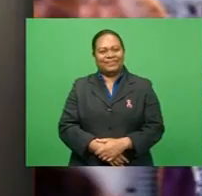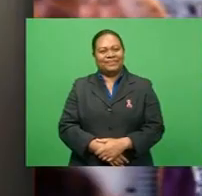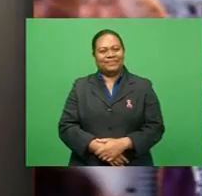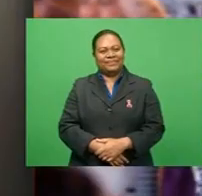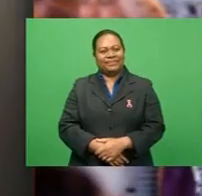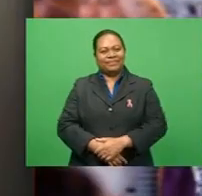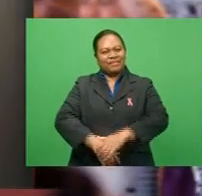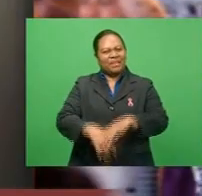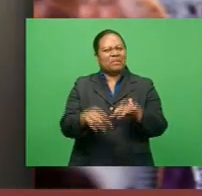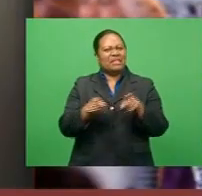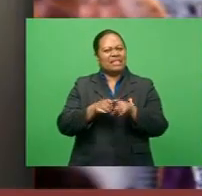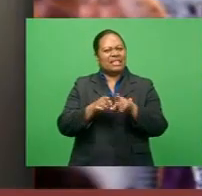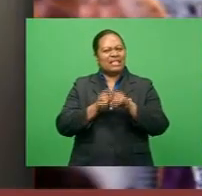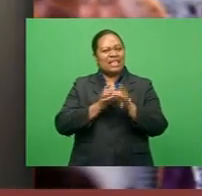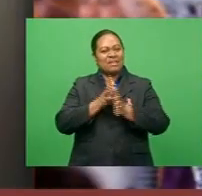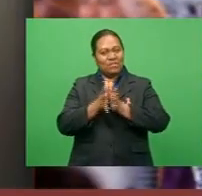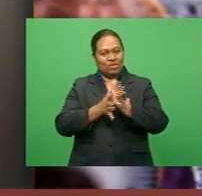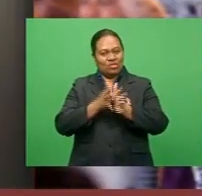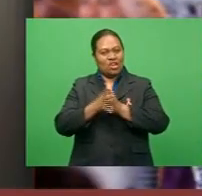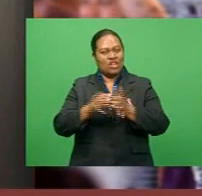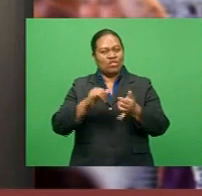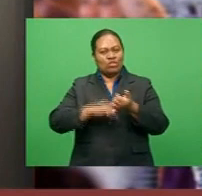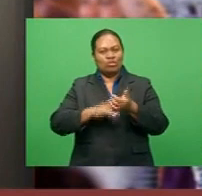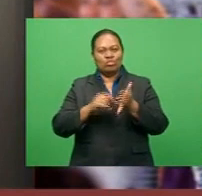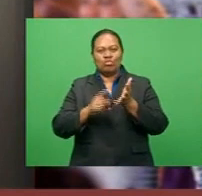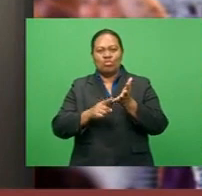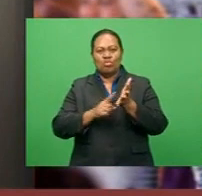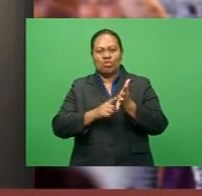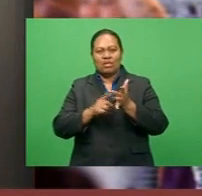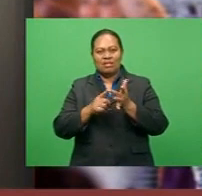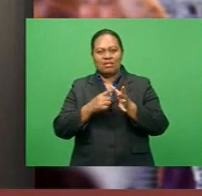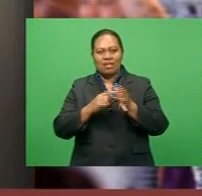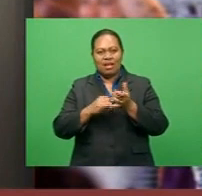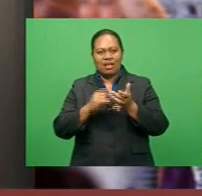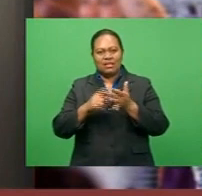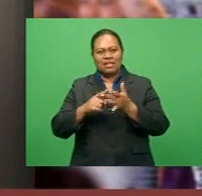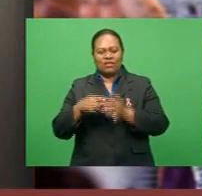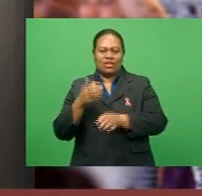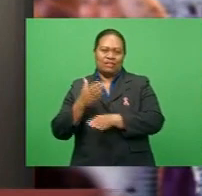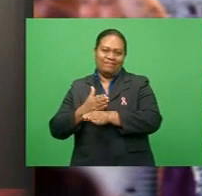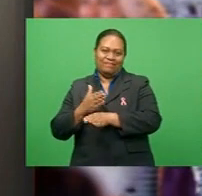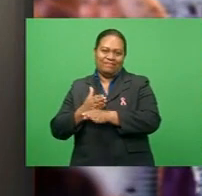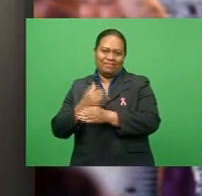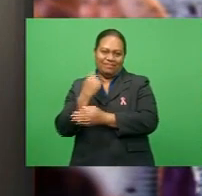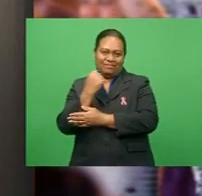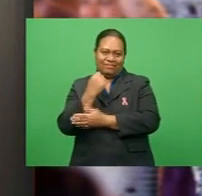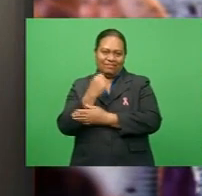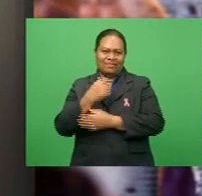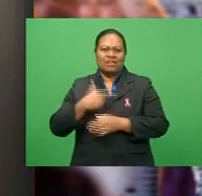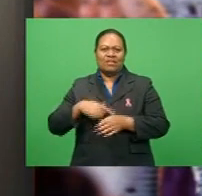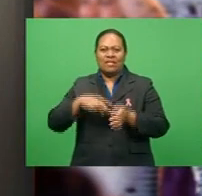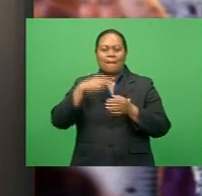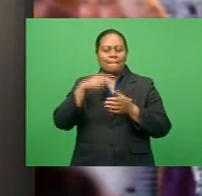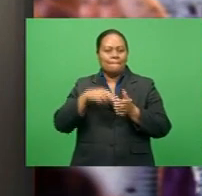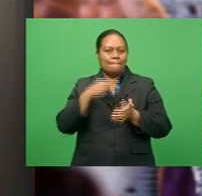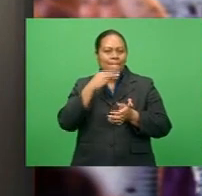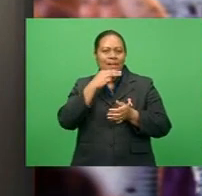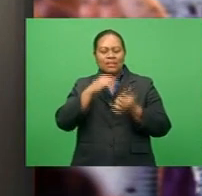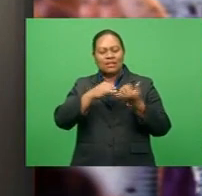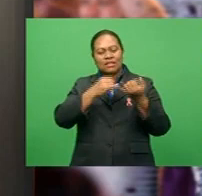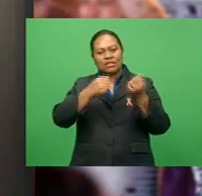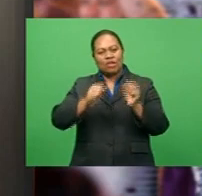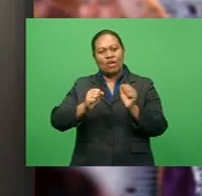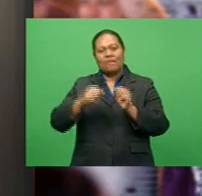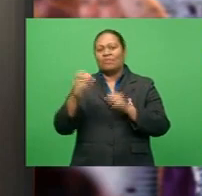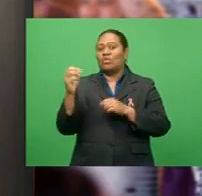It was a fairy tale ending to Suliasi Vunivalu's rugby league career with the Melbourne Storm after winning the NRL Premiership last